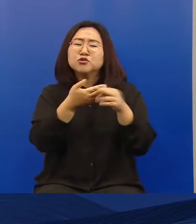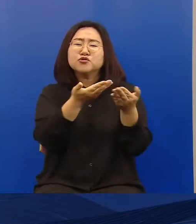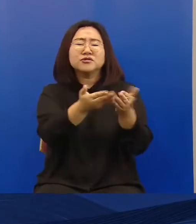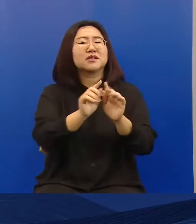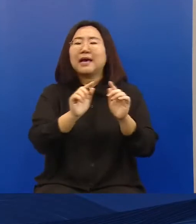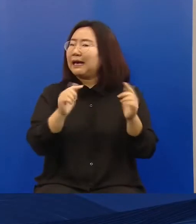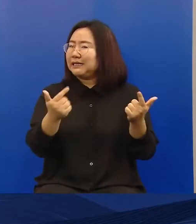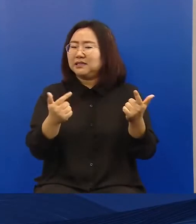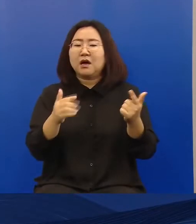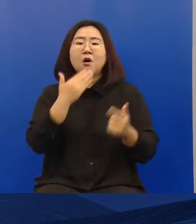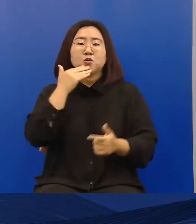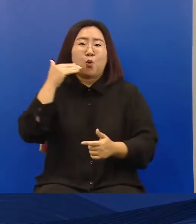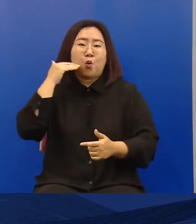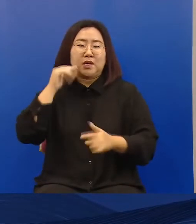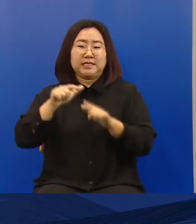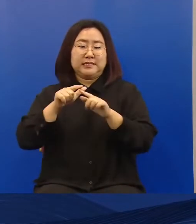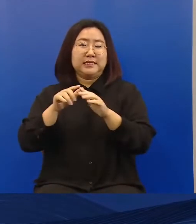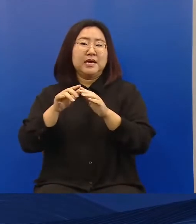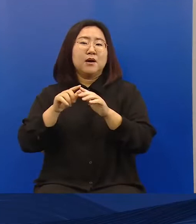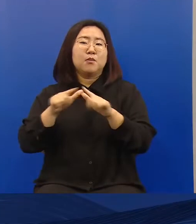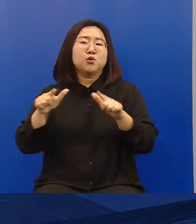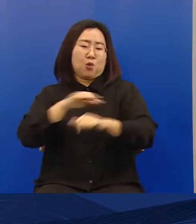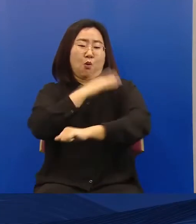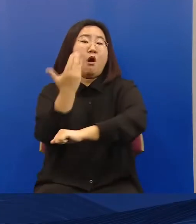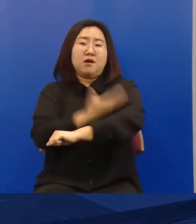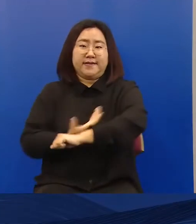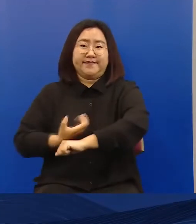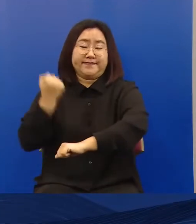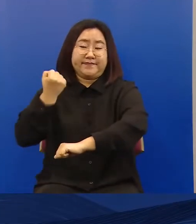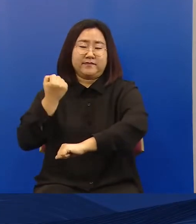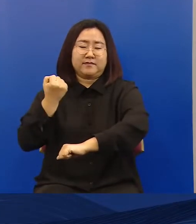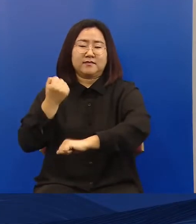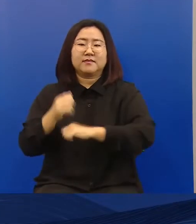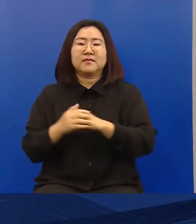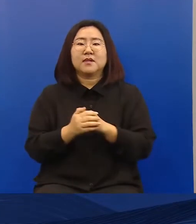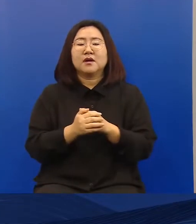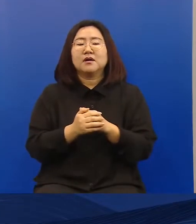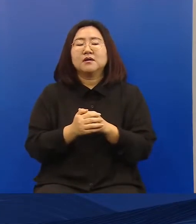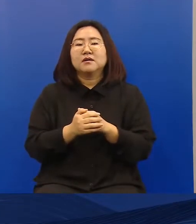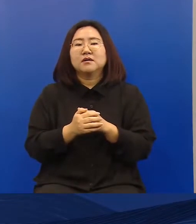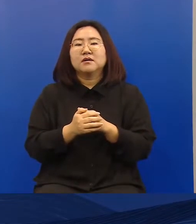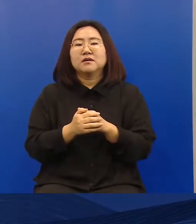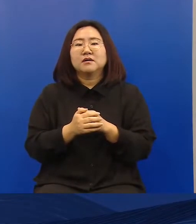This is not a selective benefits for the citizens.